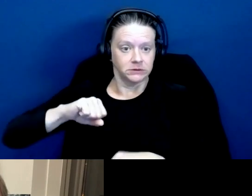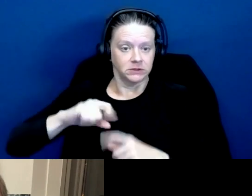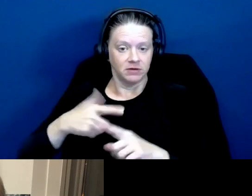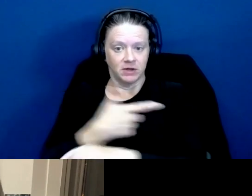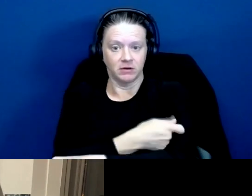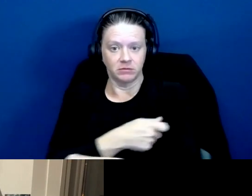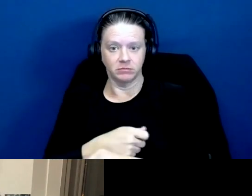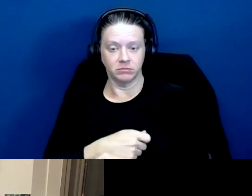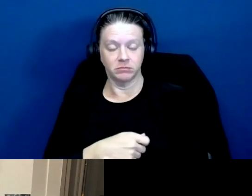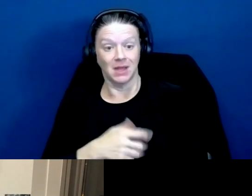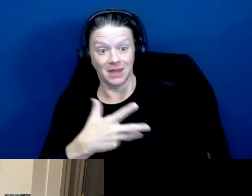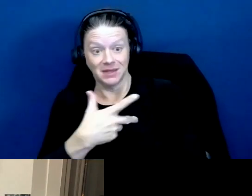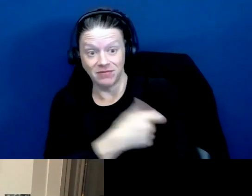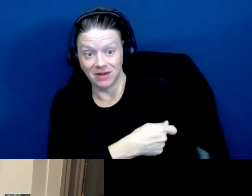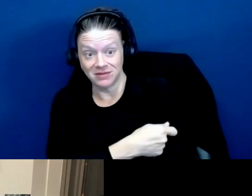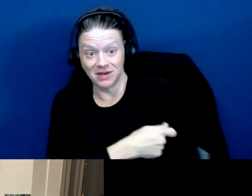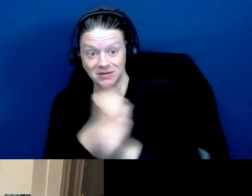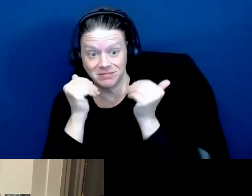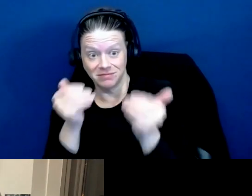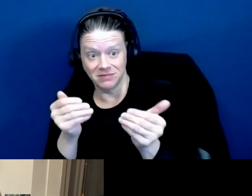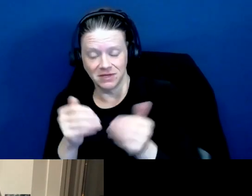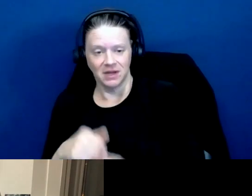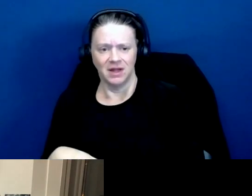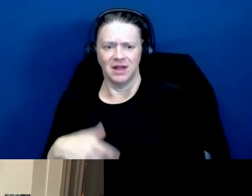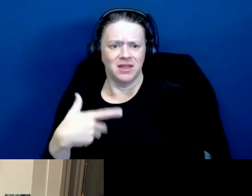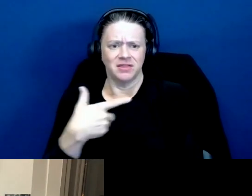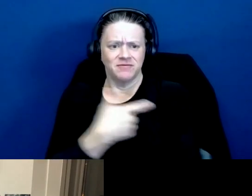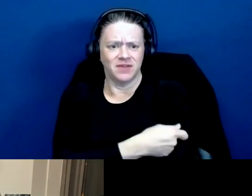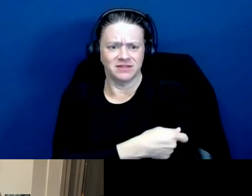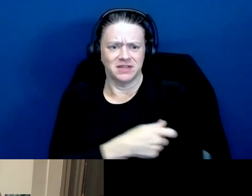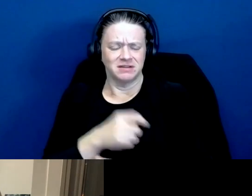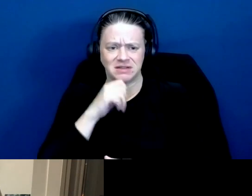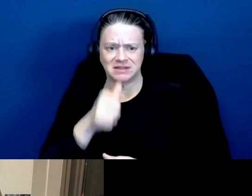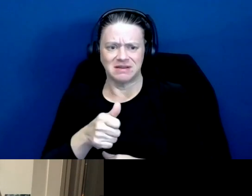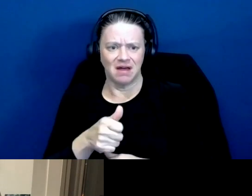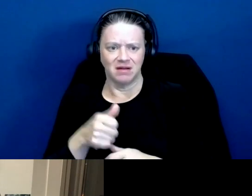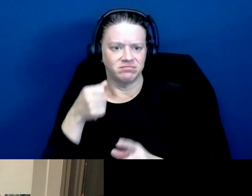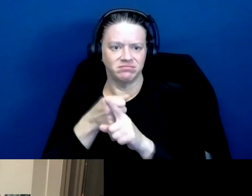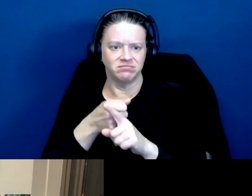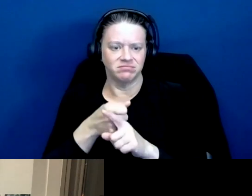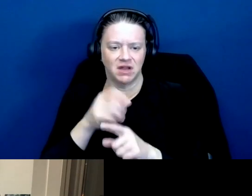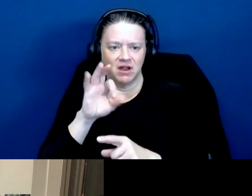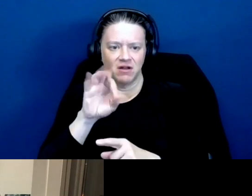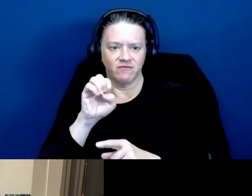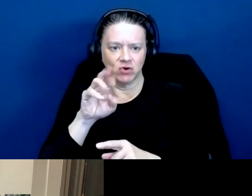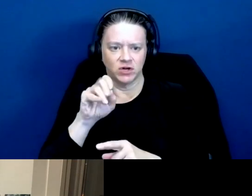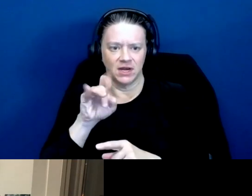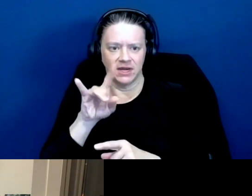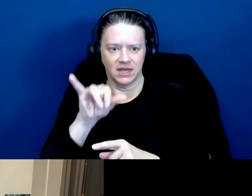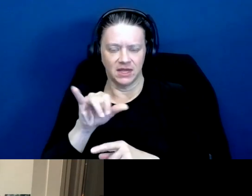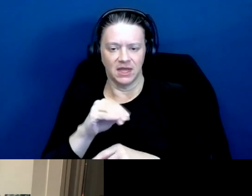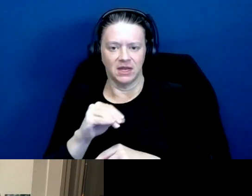Get vaccinated. The vaccine does not impact fertility, and COVID-19 in pregnancy is